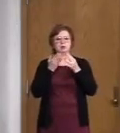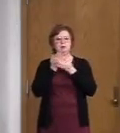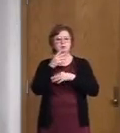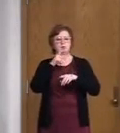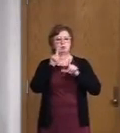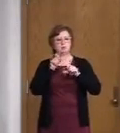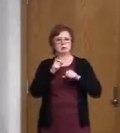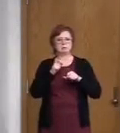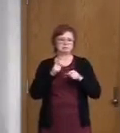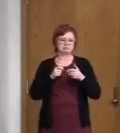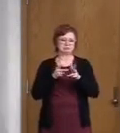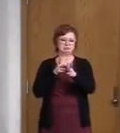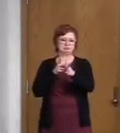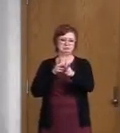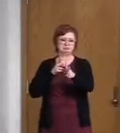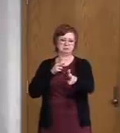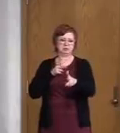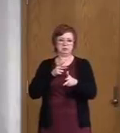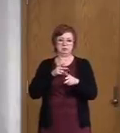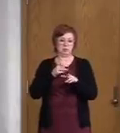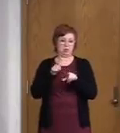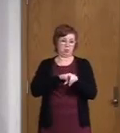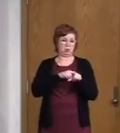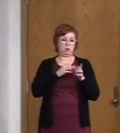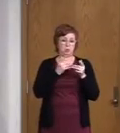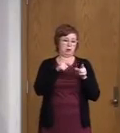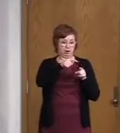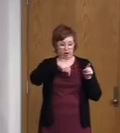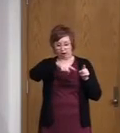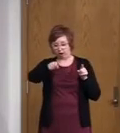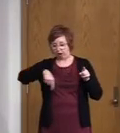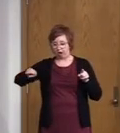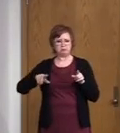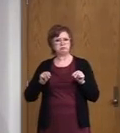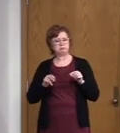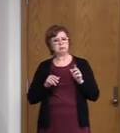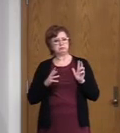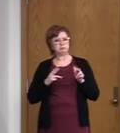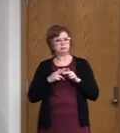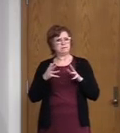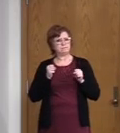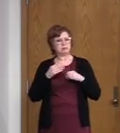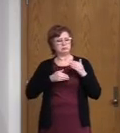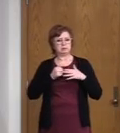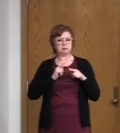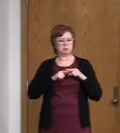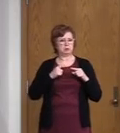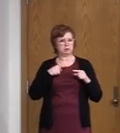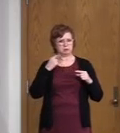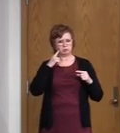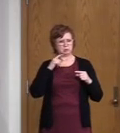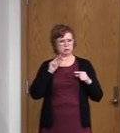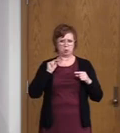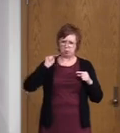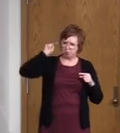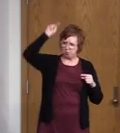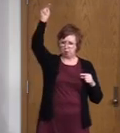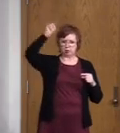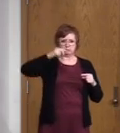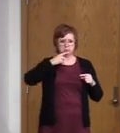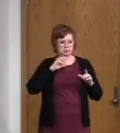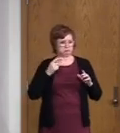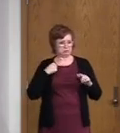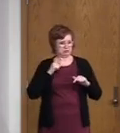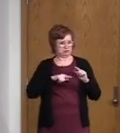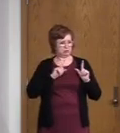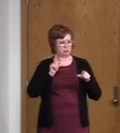overall decline. We're hearing from people in the north that they're still having difficulty actually even accessing testing, that the availability is not